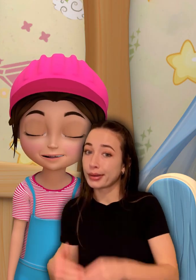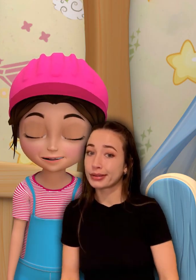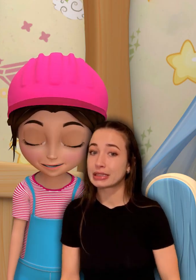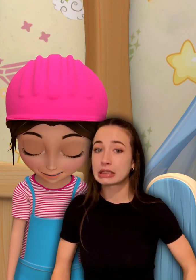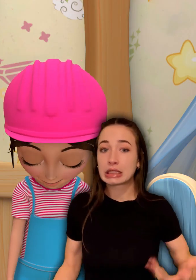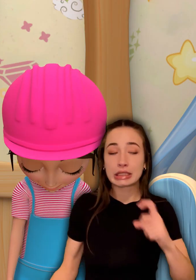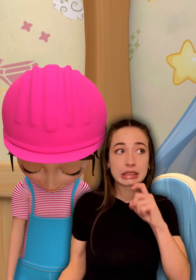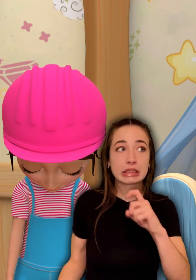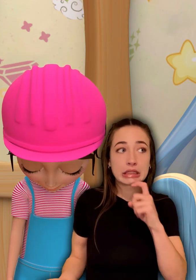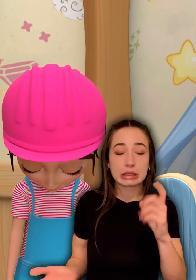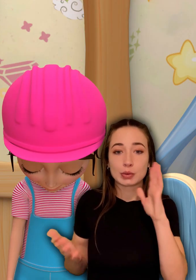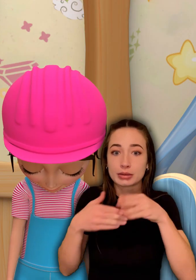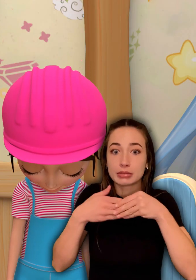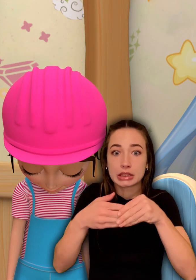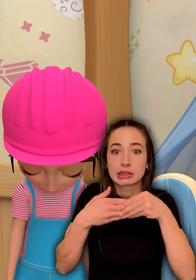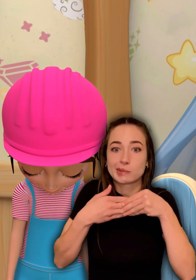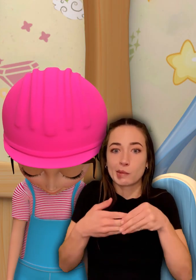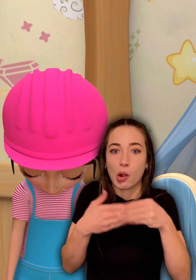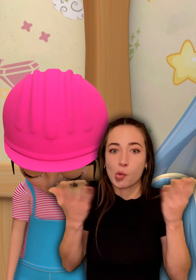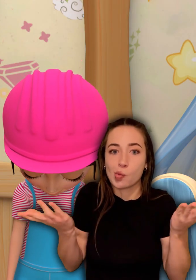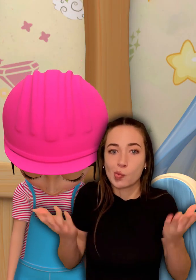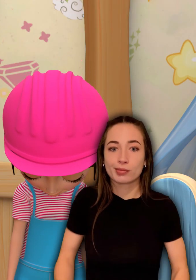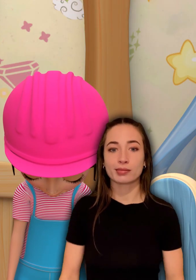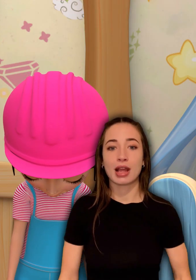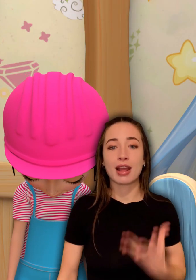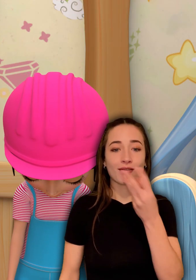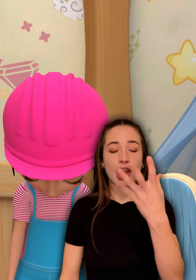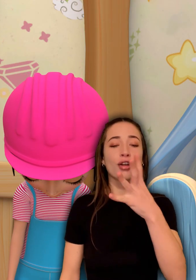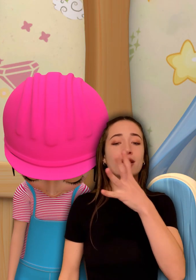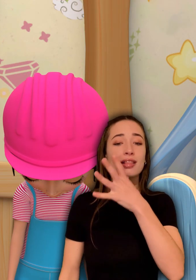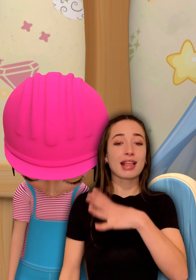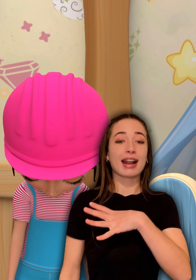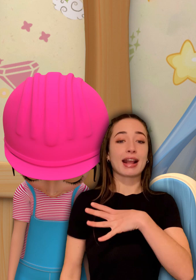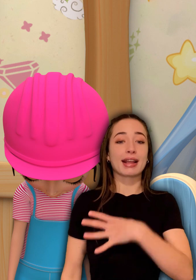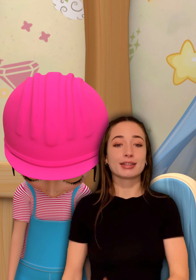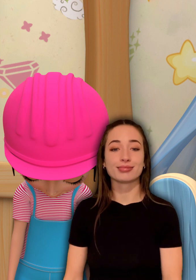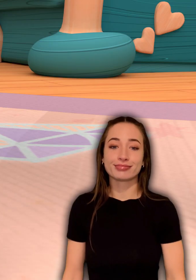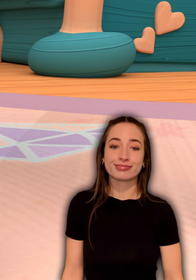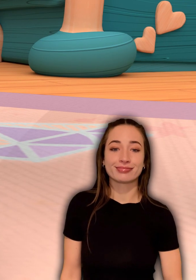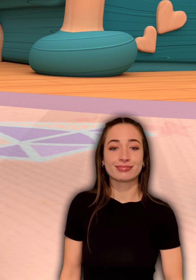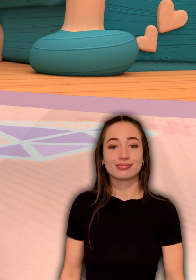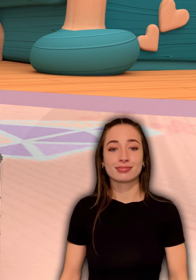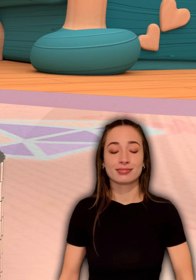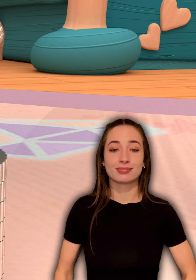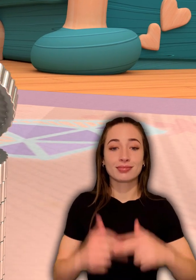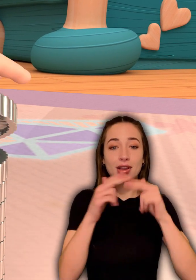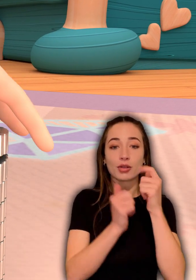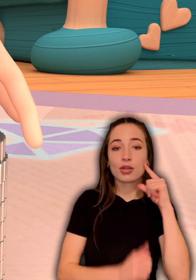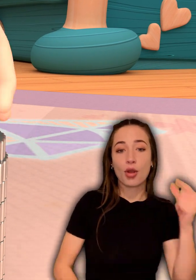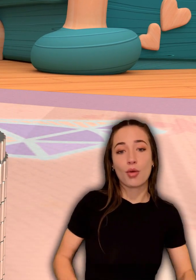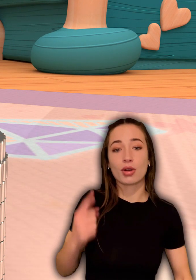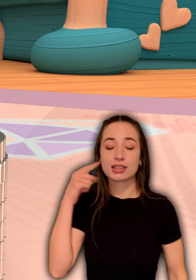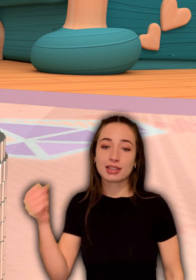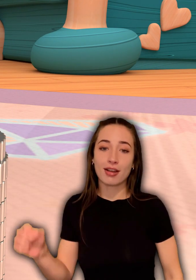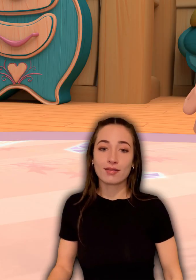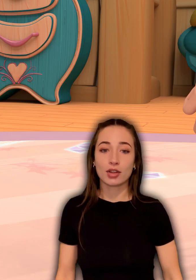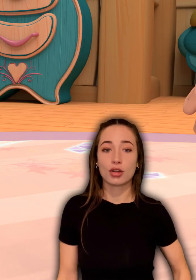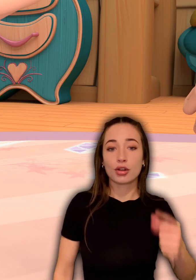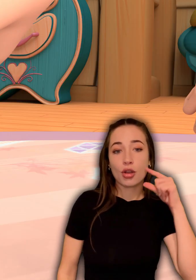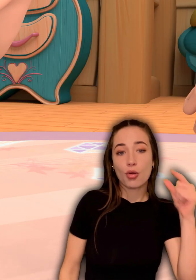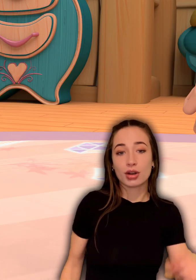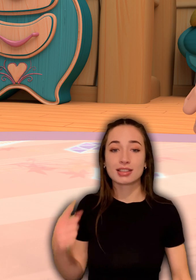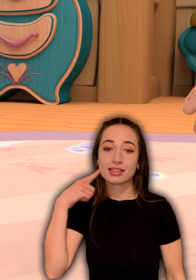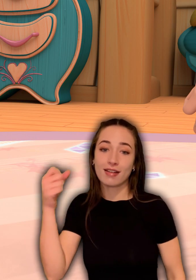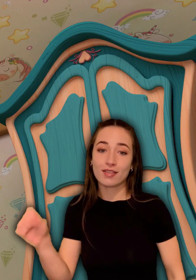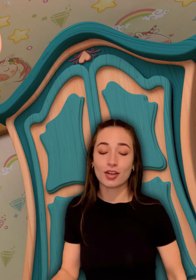bow iron steel will bend them bow My Fair Lady build it up with gold